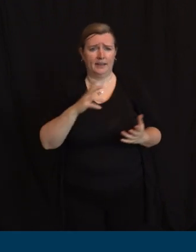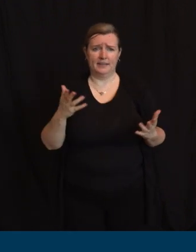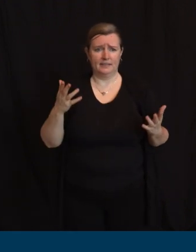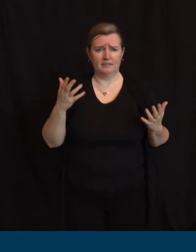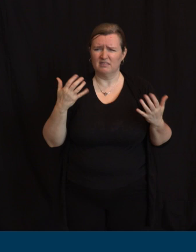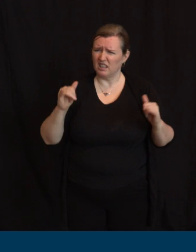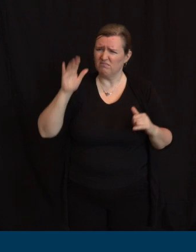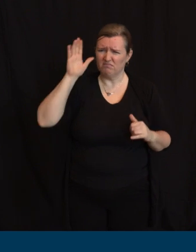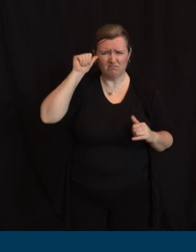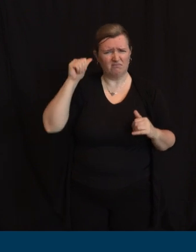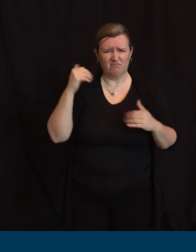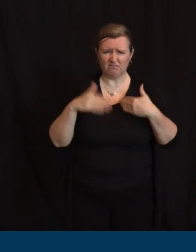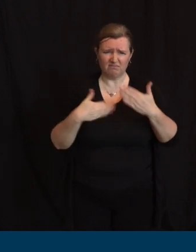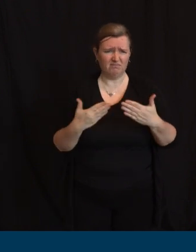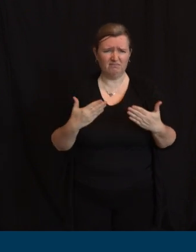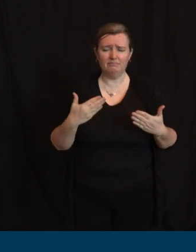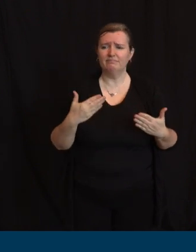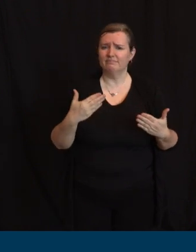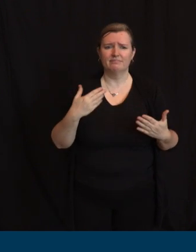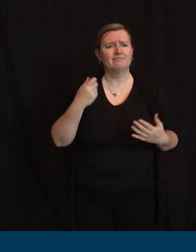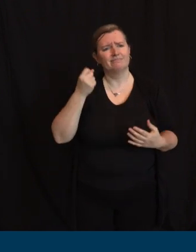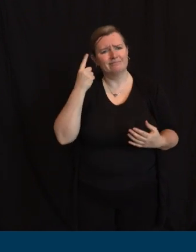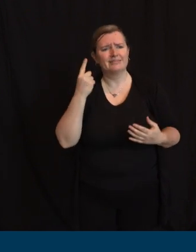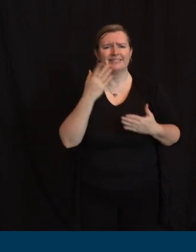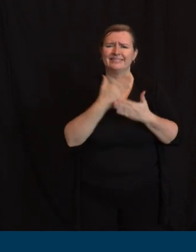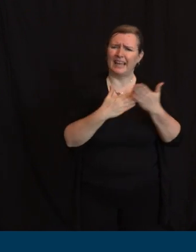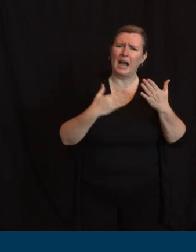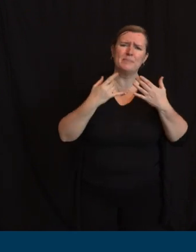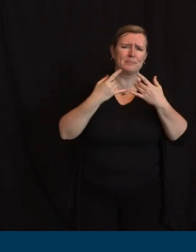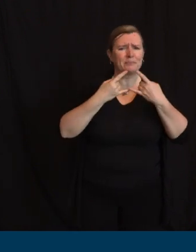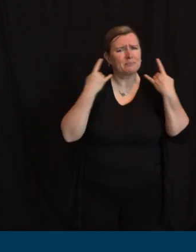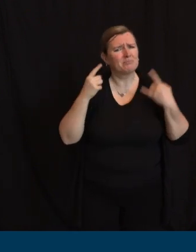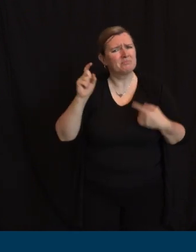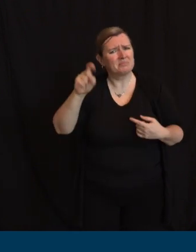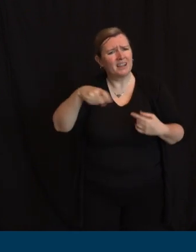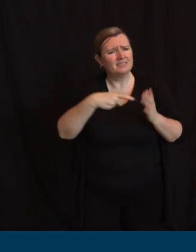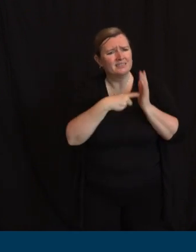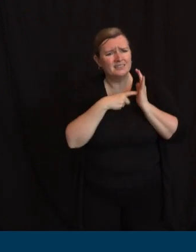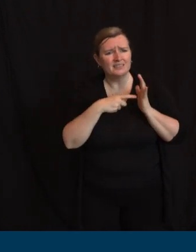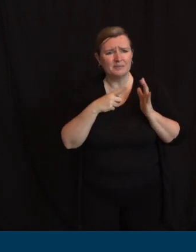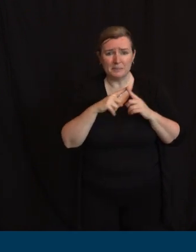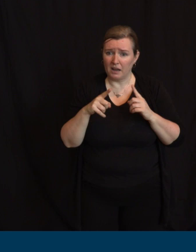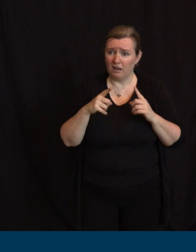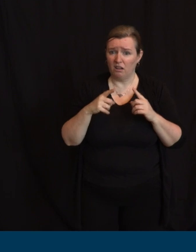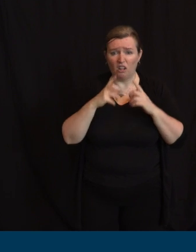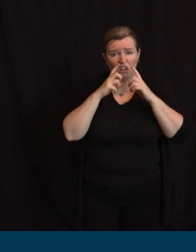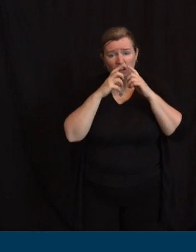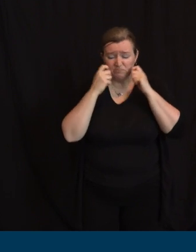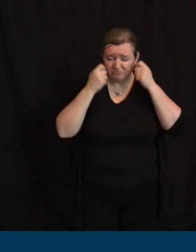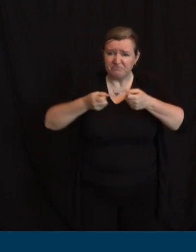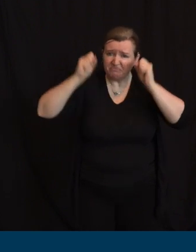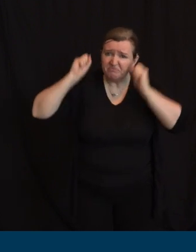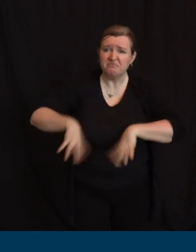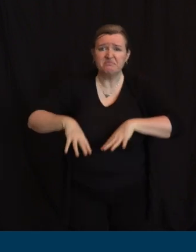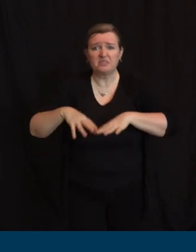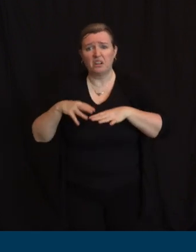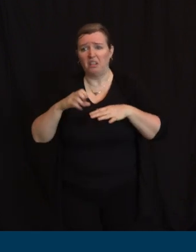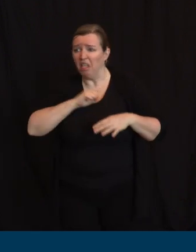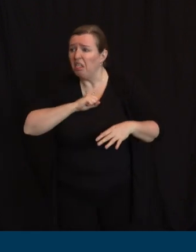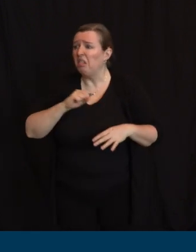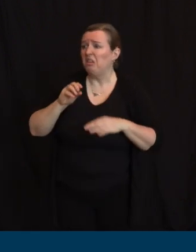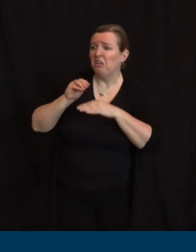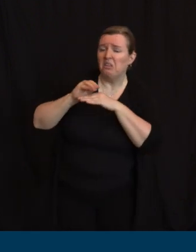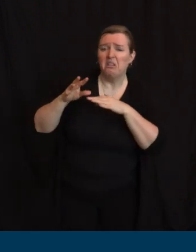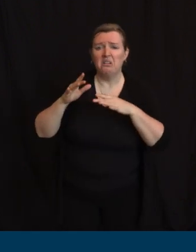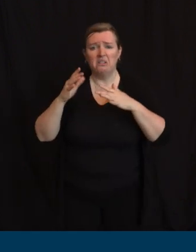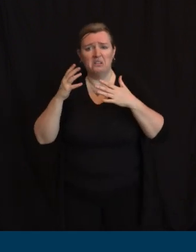that's inexcusable, but it's another thing to proactively and aggressively try to infect somebody else, which is completely unacceptable. Again,